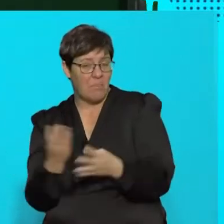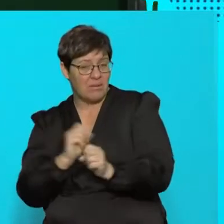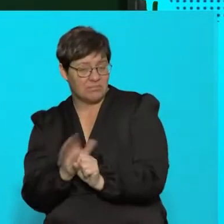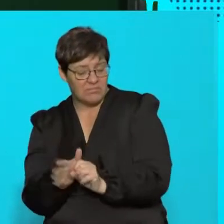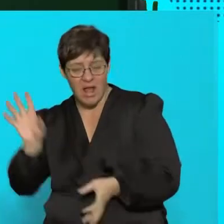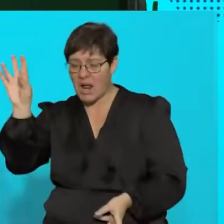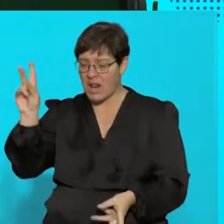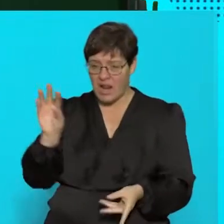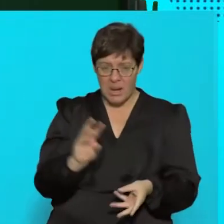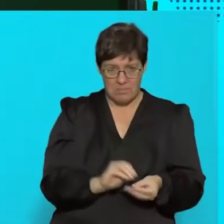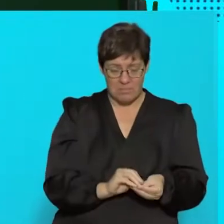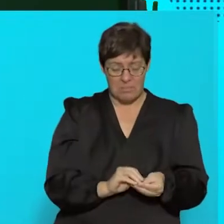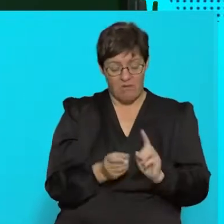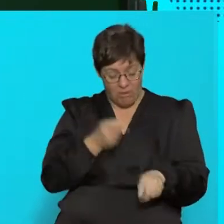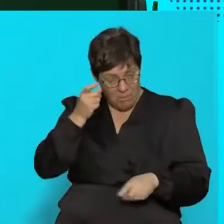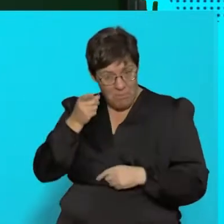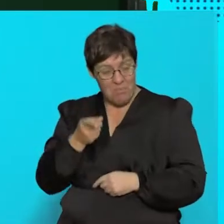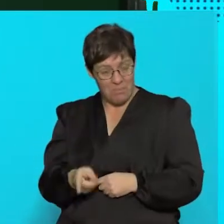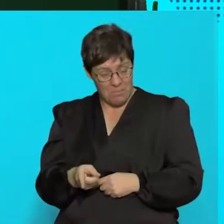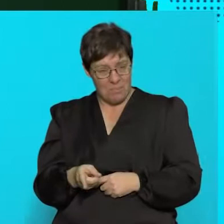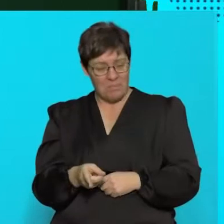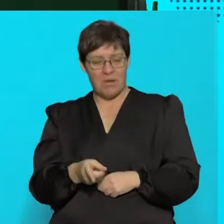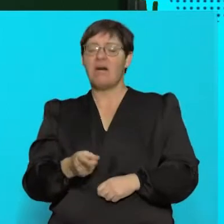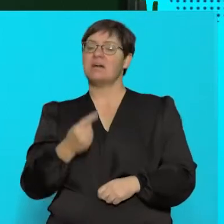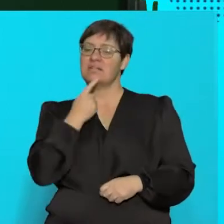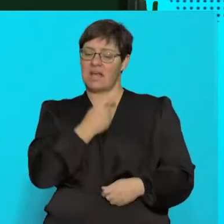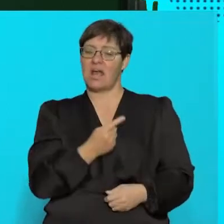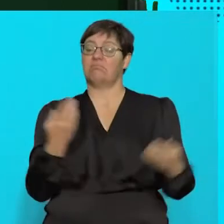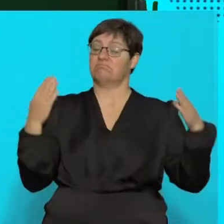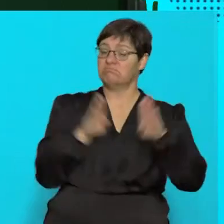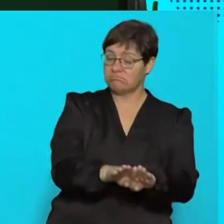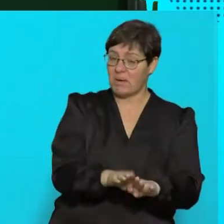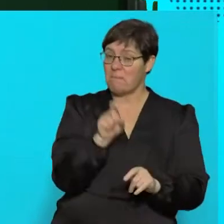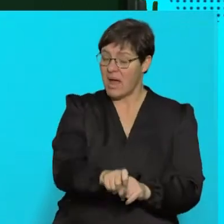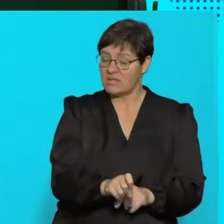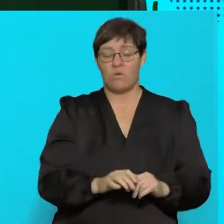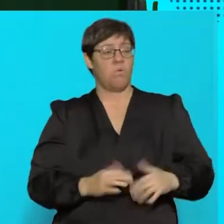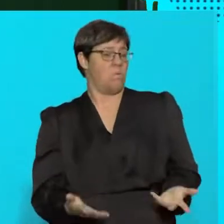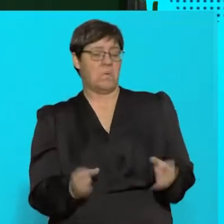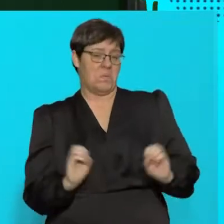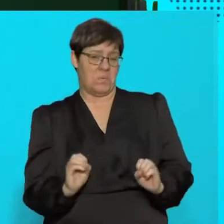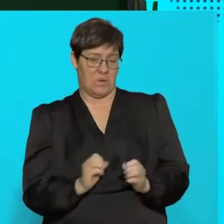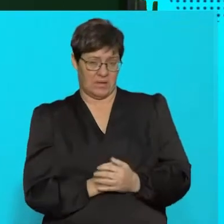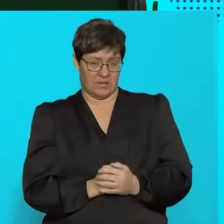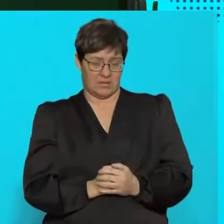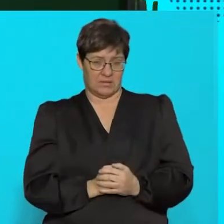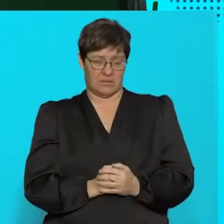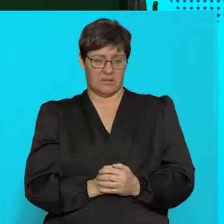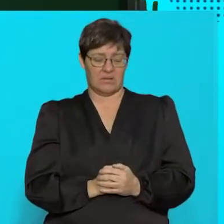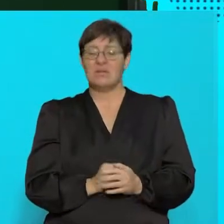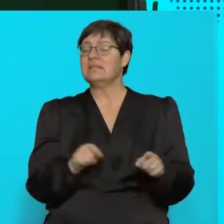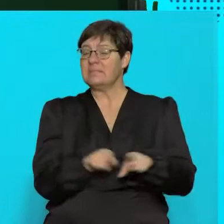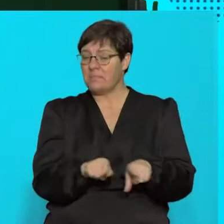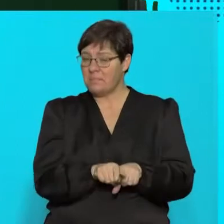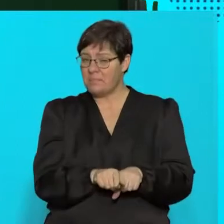coronavirus. And data was used whether to have a lockdown or something, and